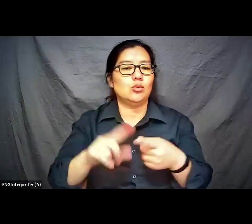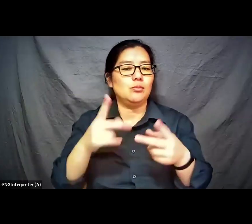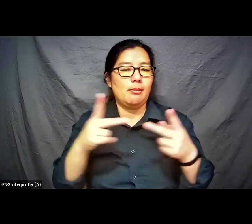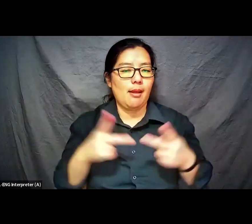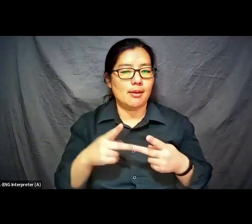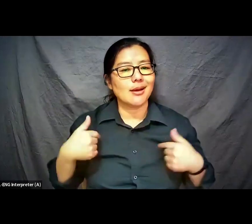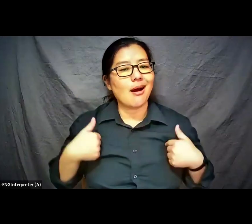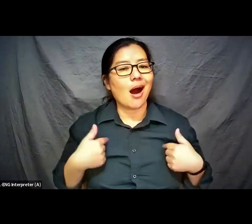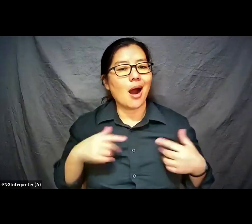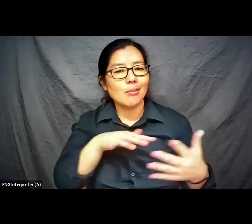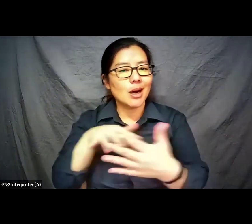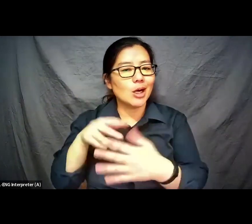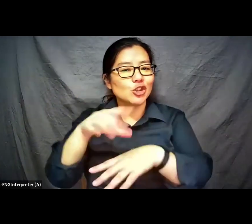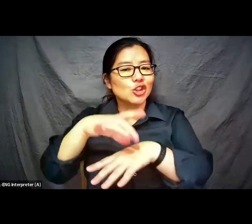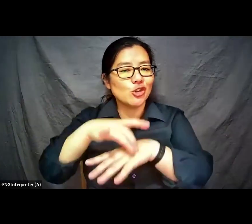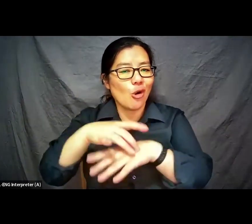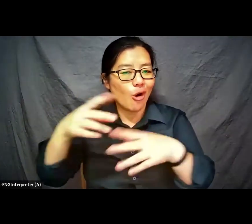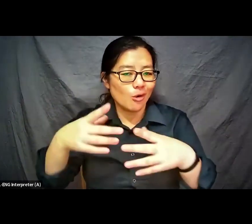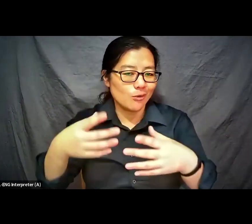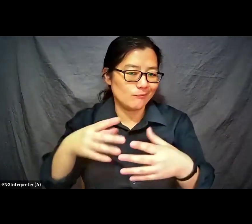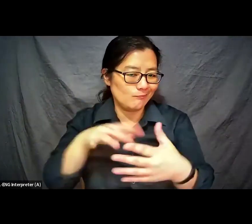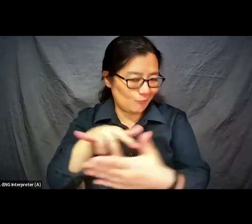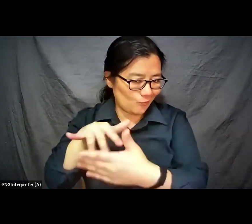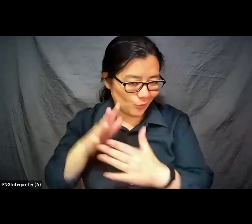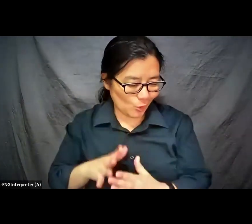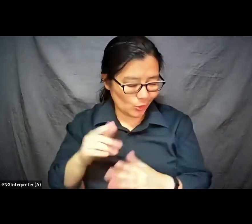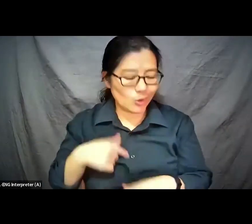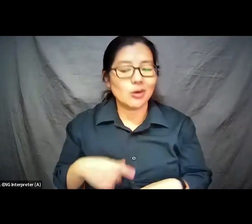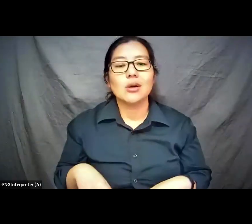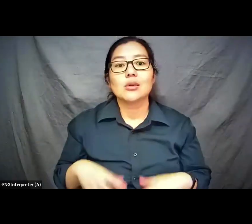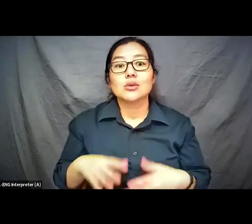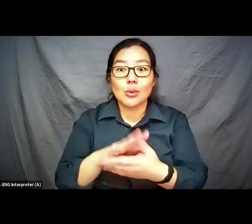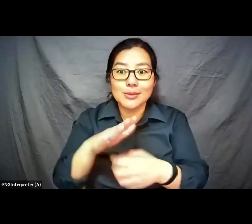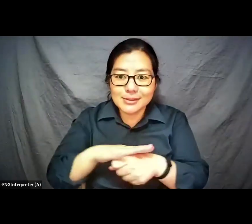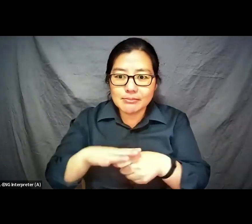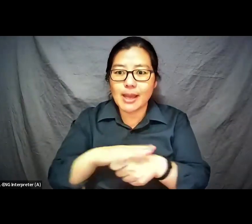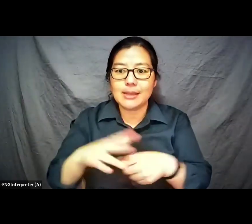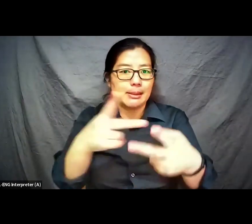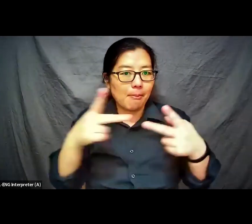can kind of feel distant to us if we have not personally experienced them.